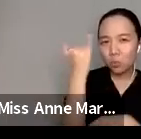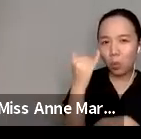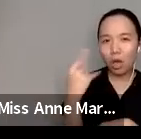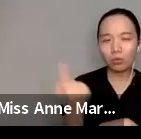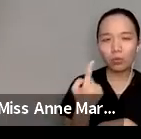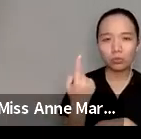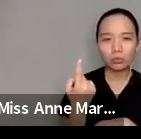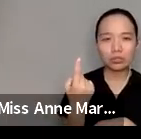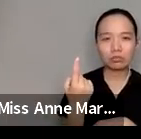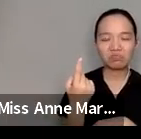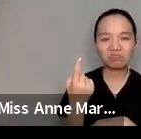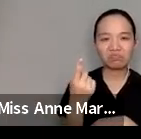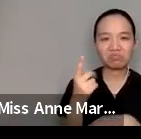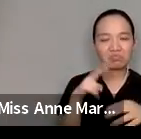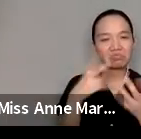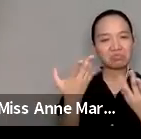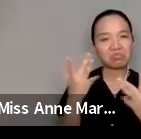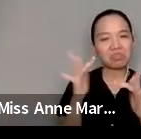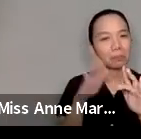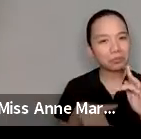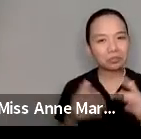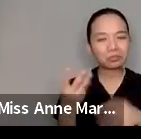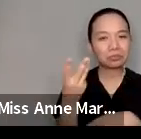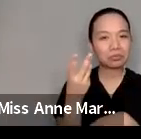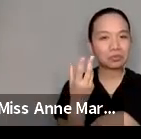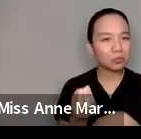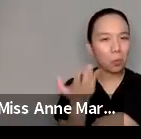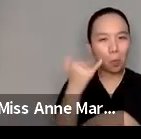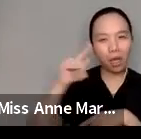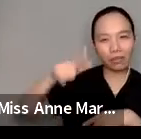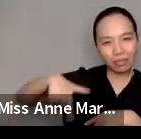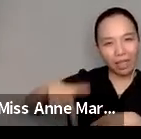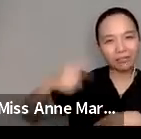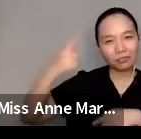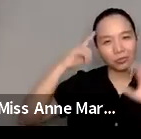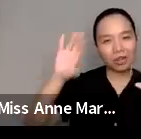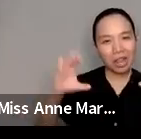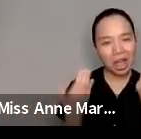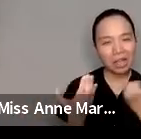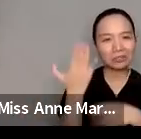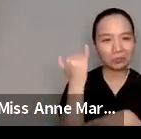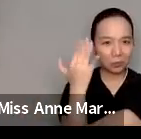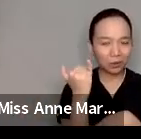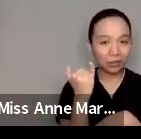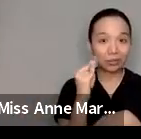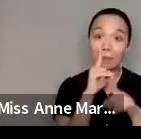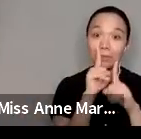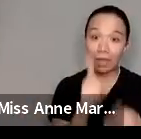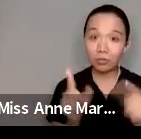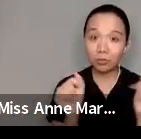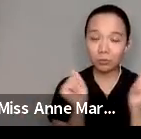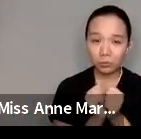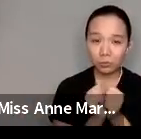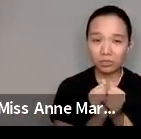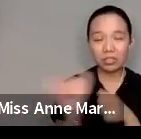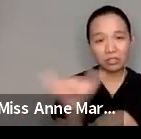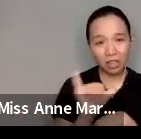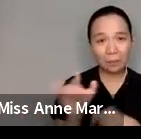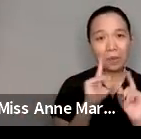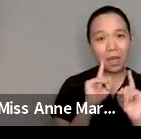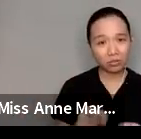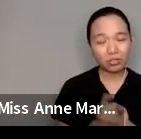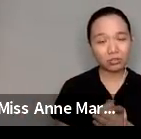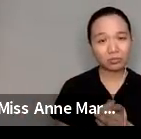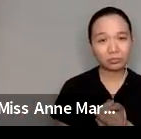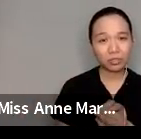the online class? Why are you often late for the class? They answered it with a kind of similar answer, that it